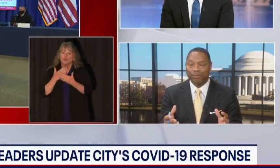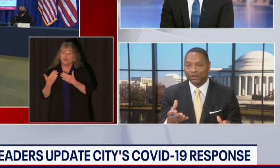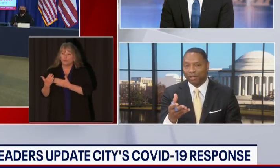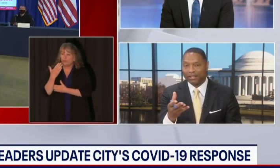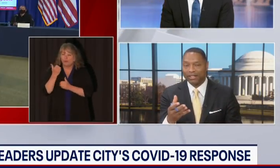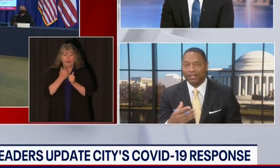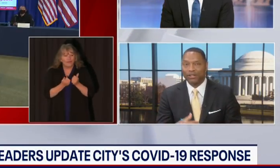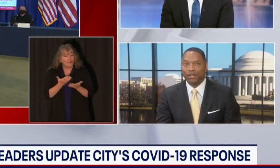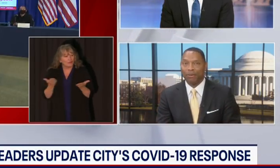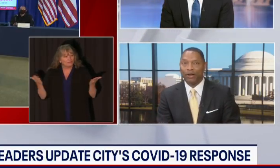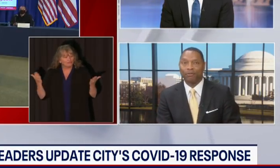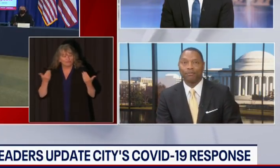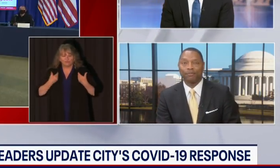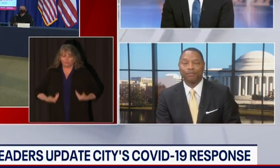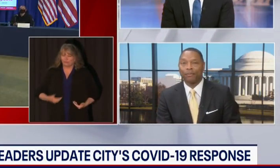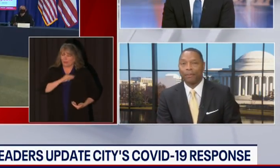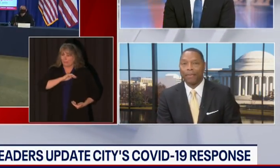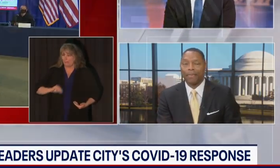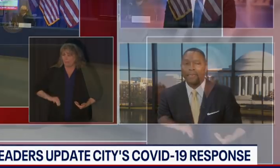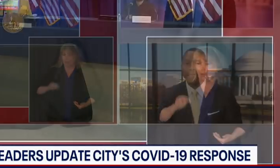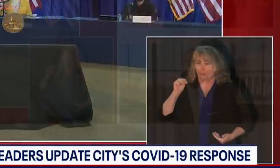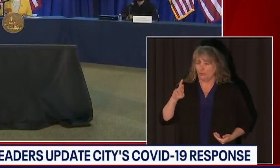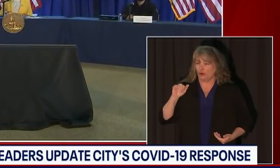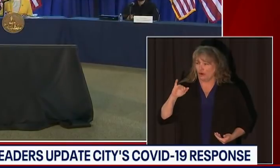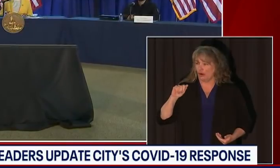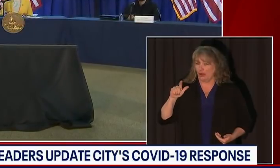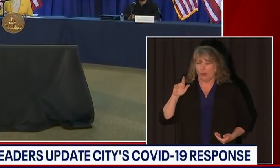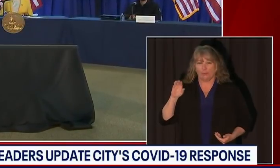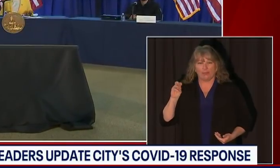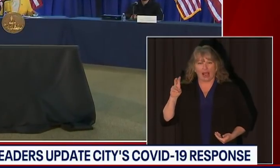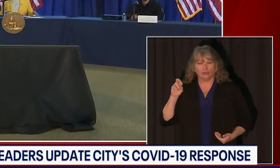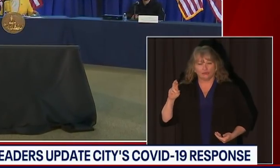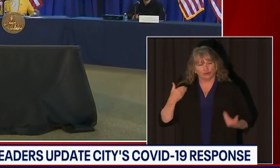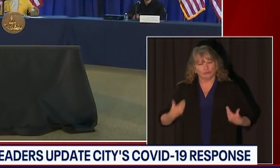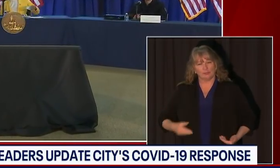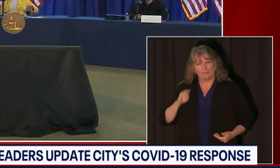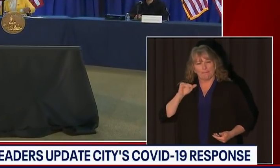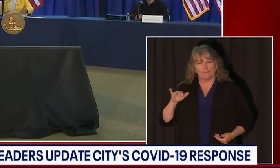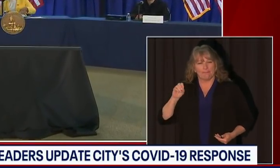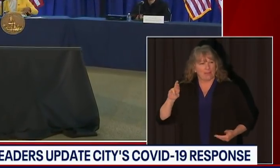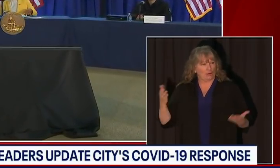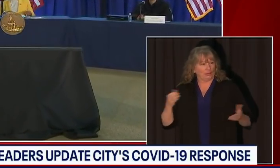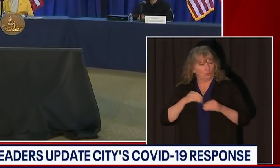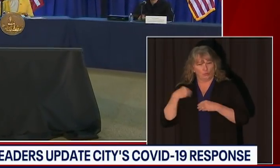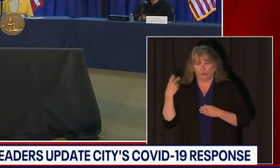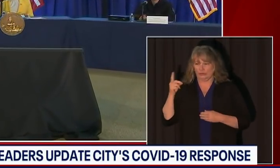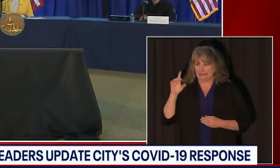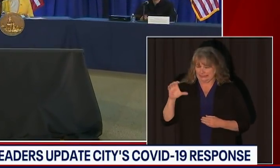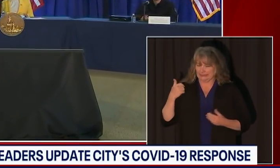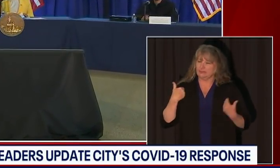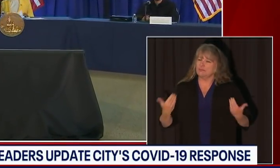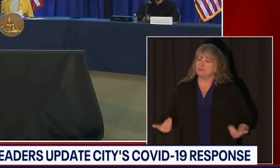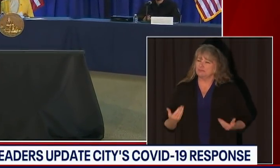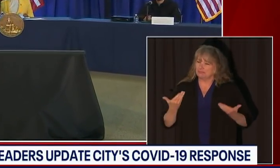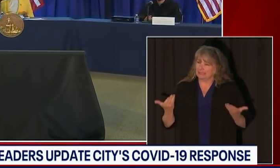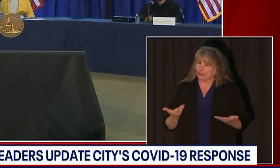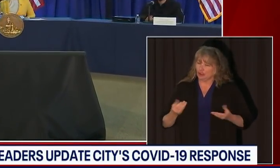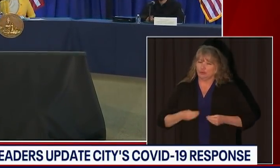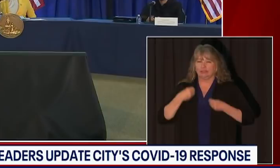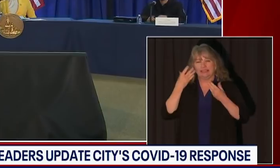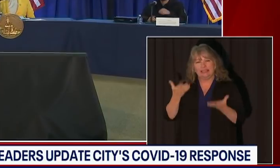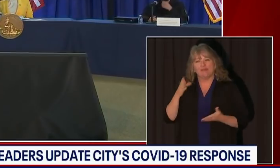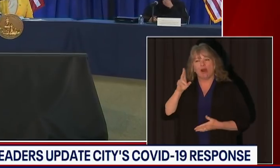going to reopen. So let's I'm listen Muriel to the mayor. Bowser. I'm the mayor of Washington, D.C. I'm here to provide an update on the district's